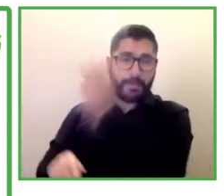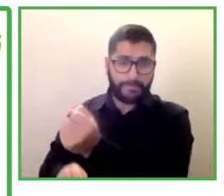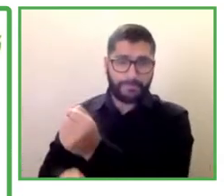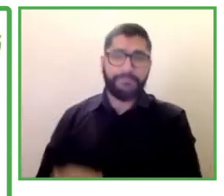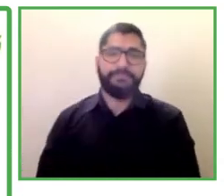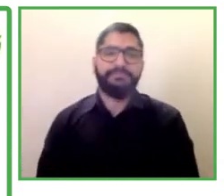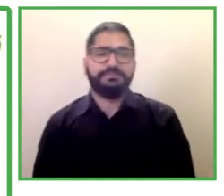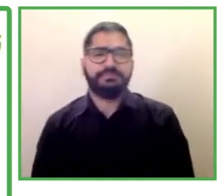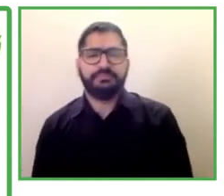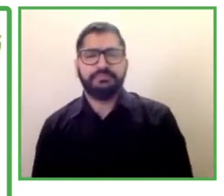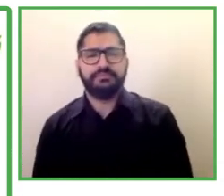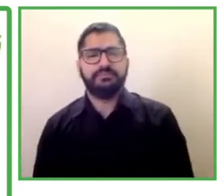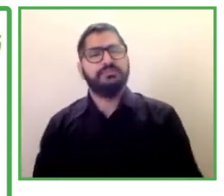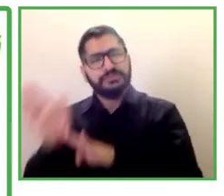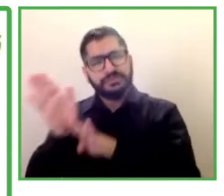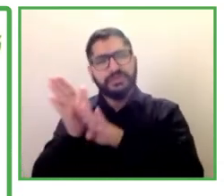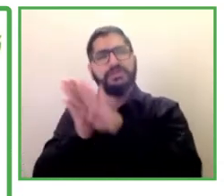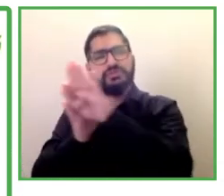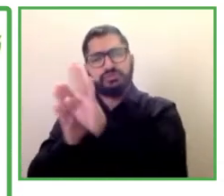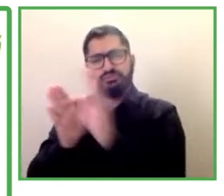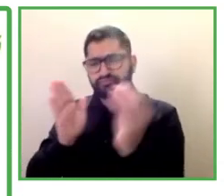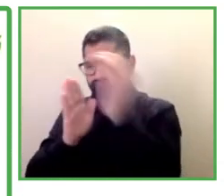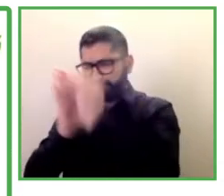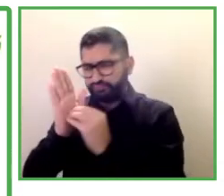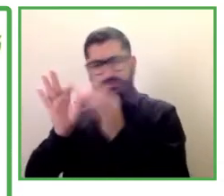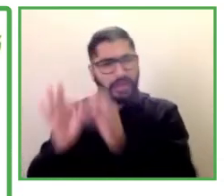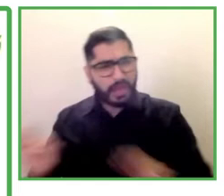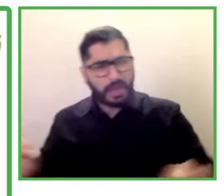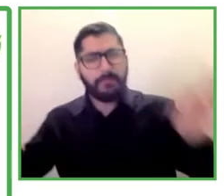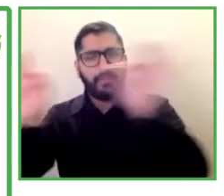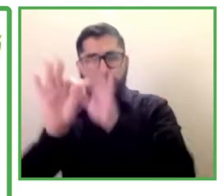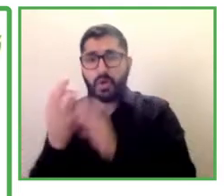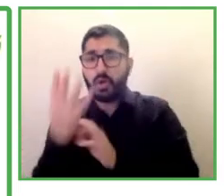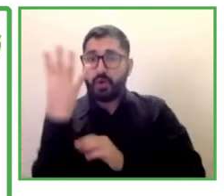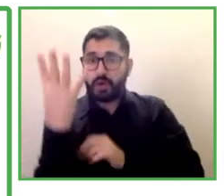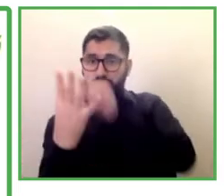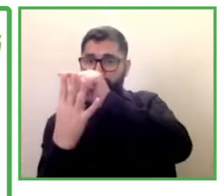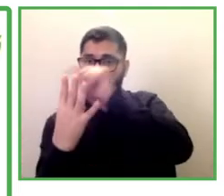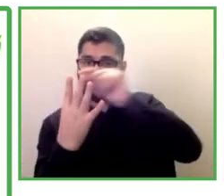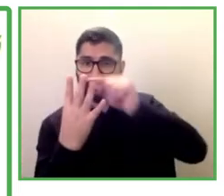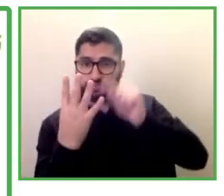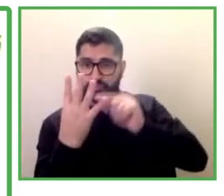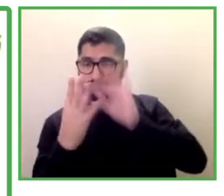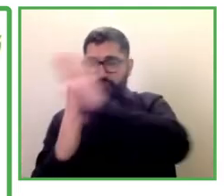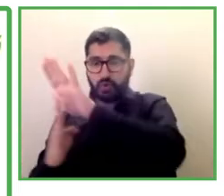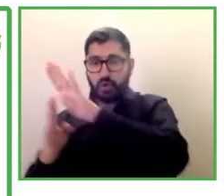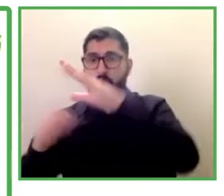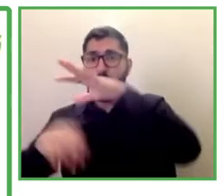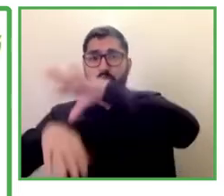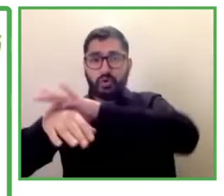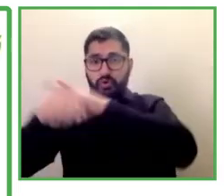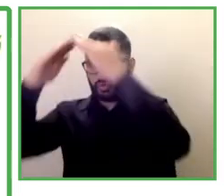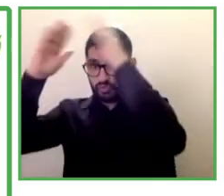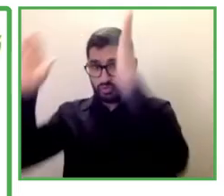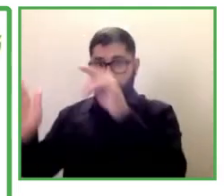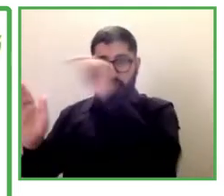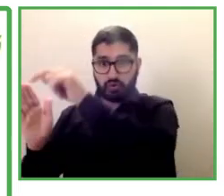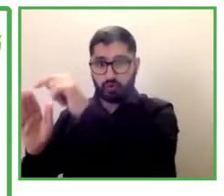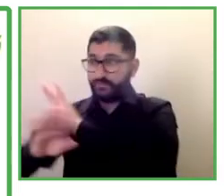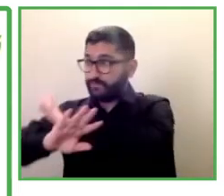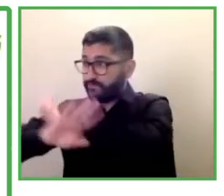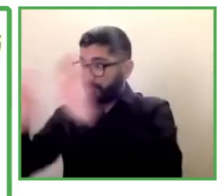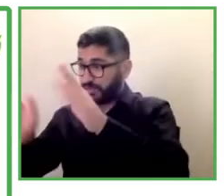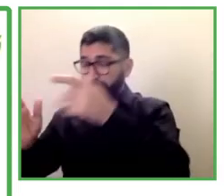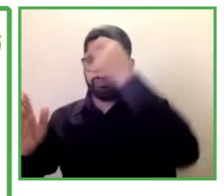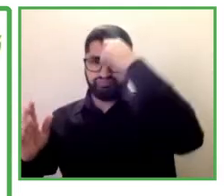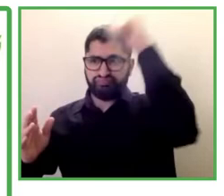course, four people that finished their sentence between the years 2019